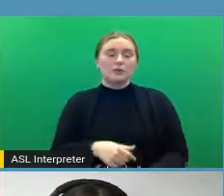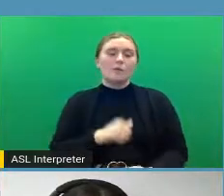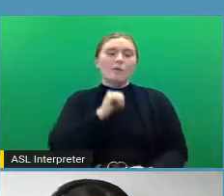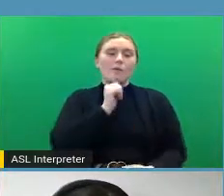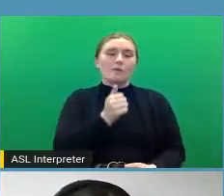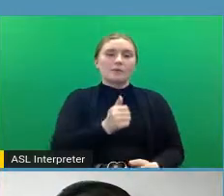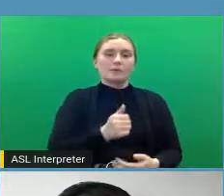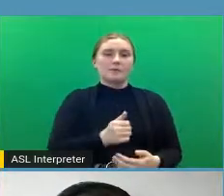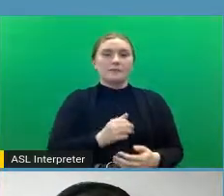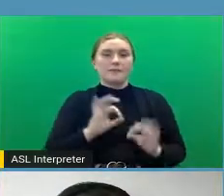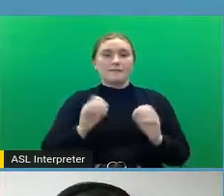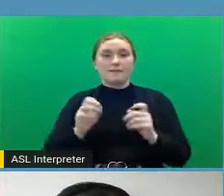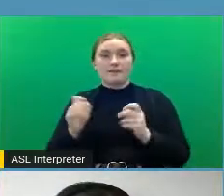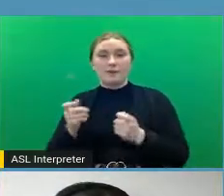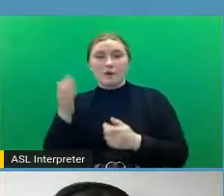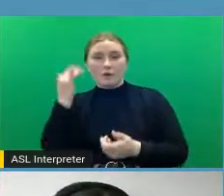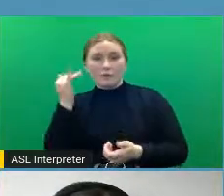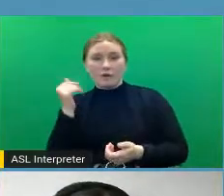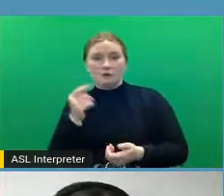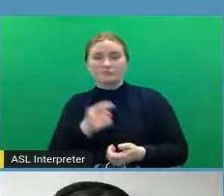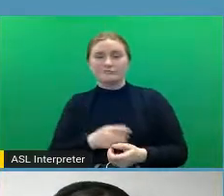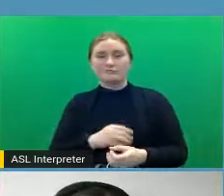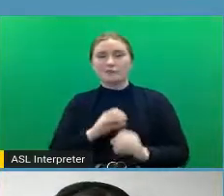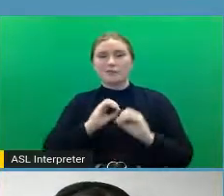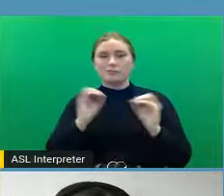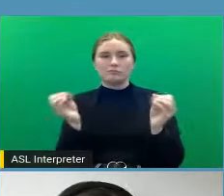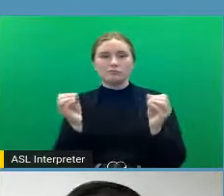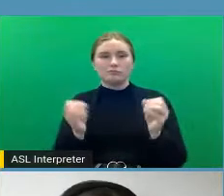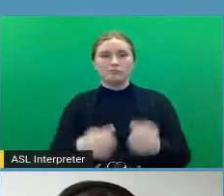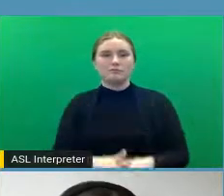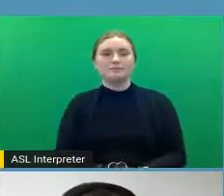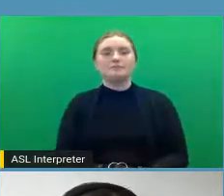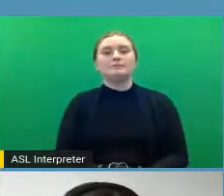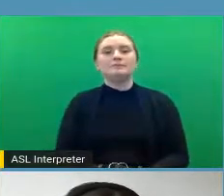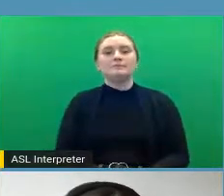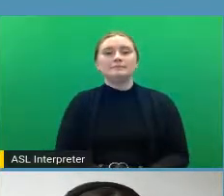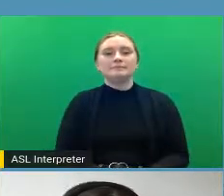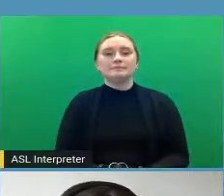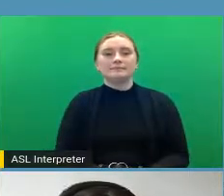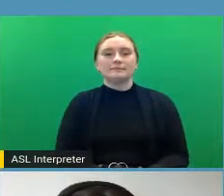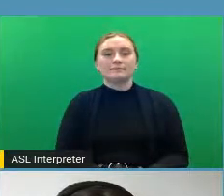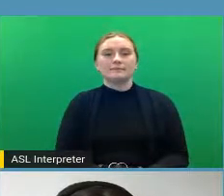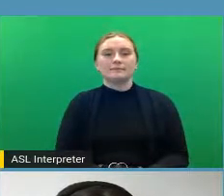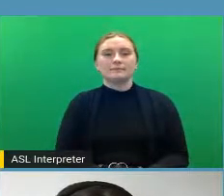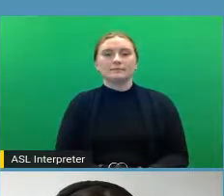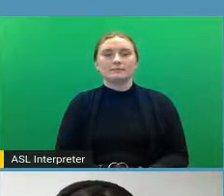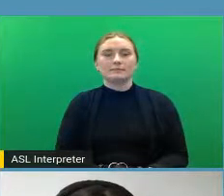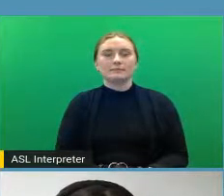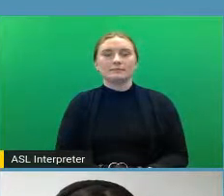captions, and a transcript with them. These are all things that can be done to the content that's already been produced.